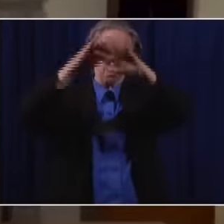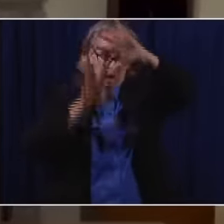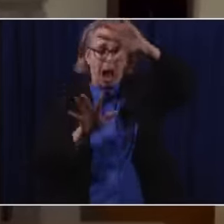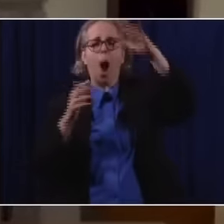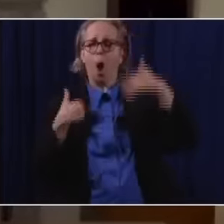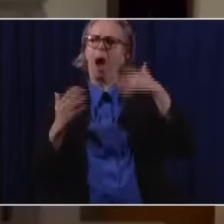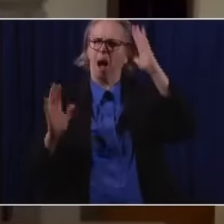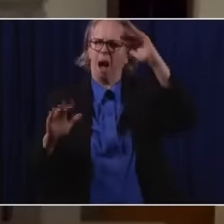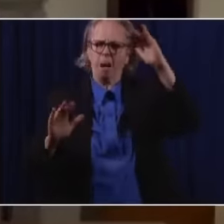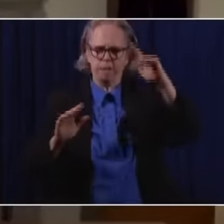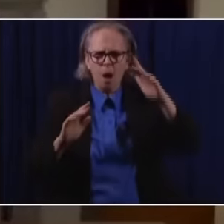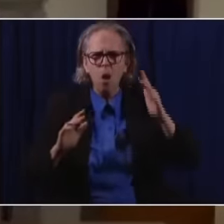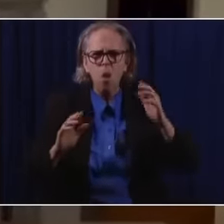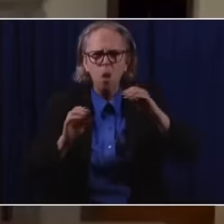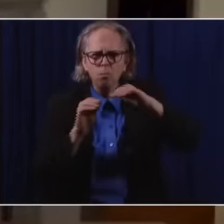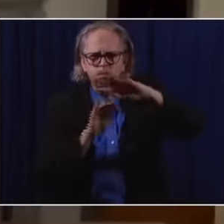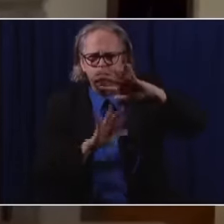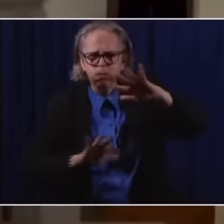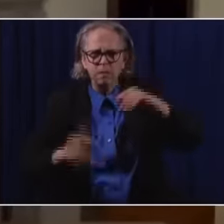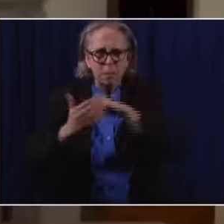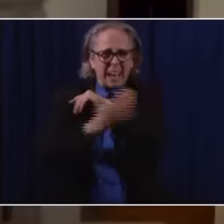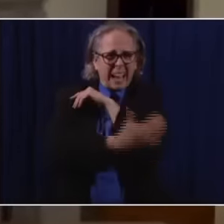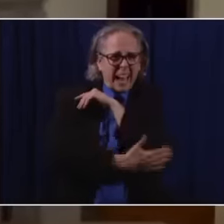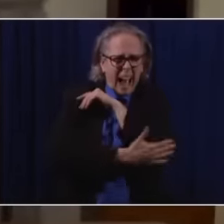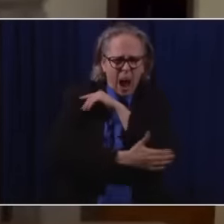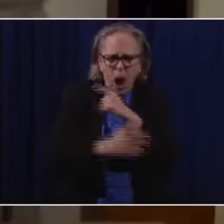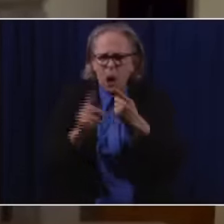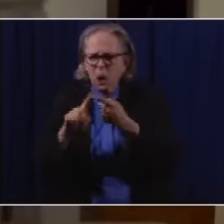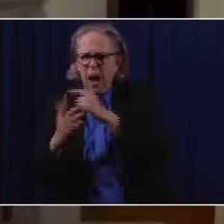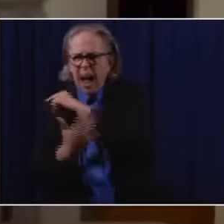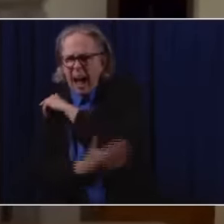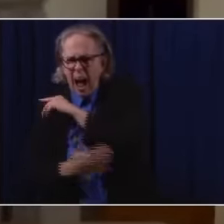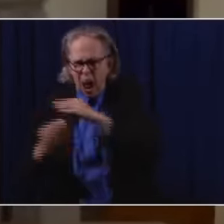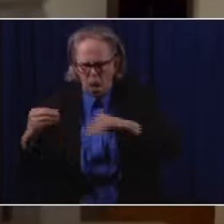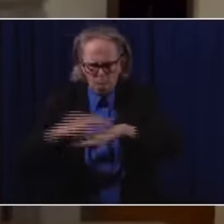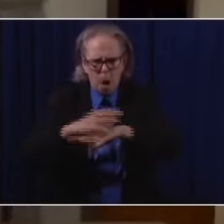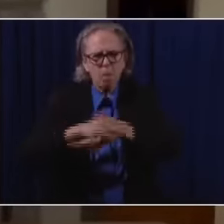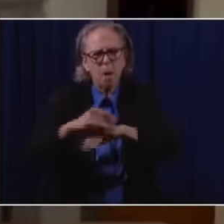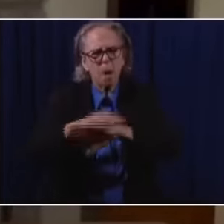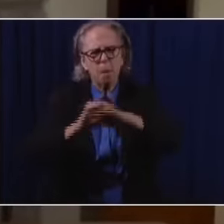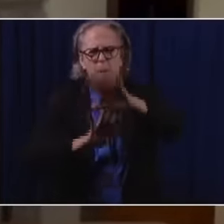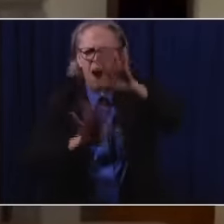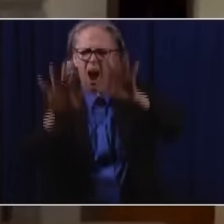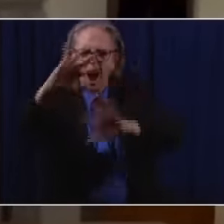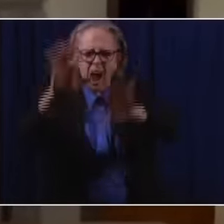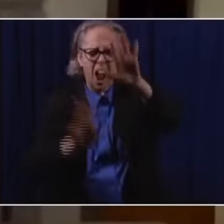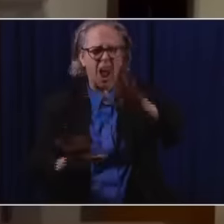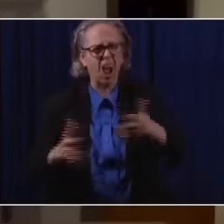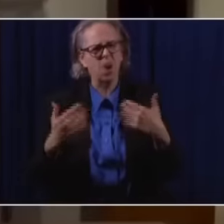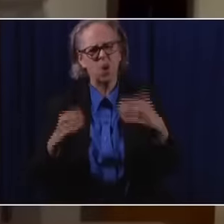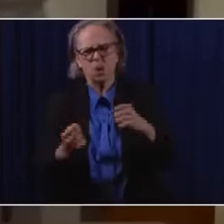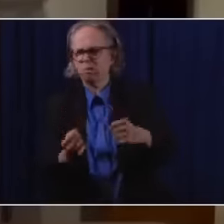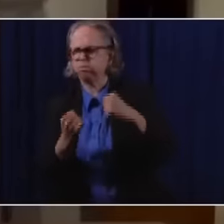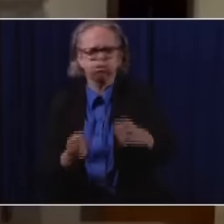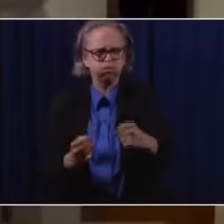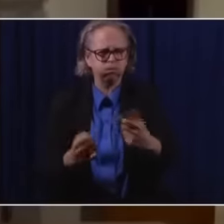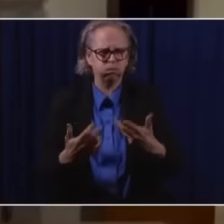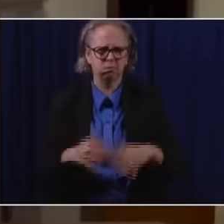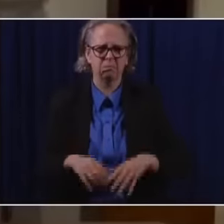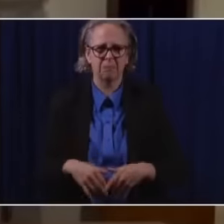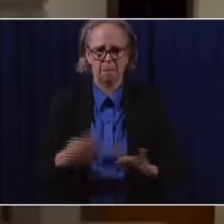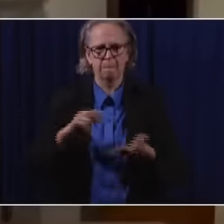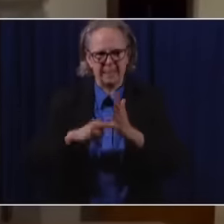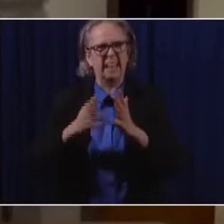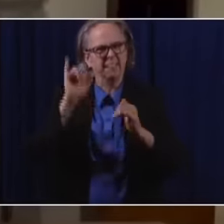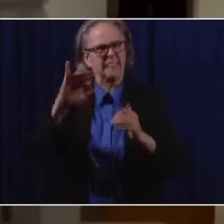residents move about. But I just thought that was kind of interesting, just to see how this is in